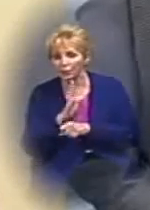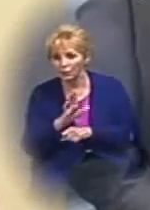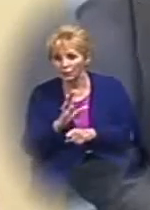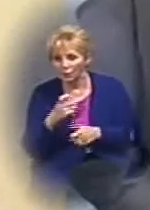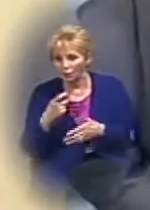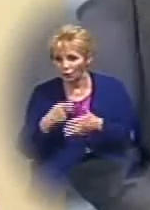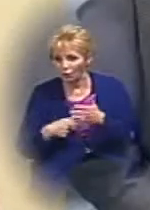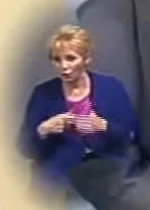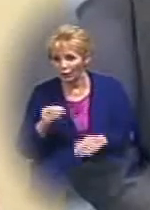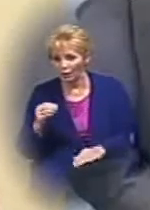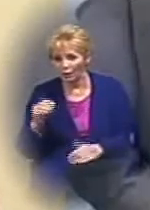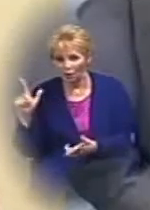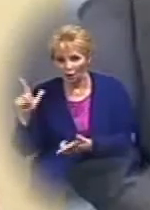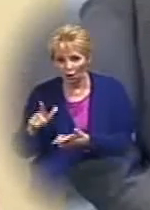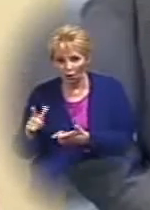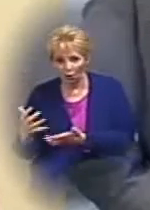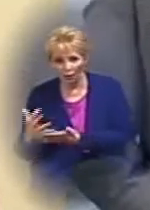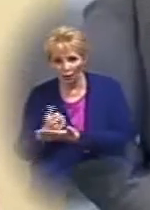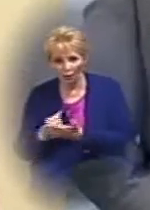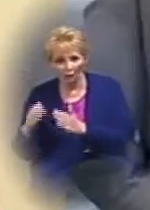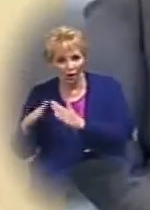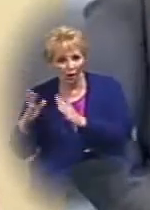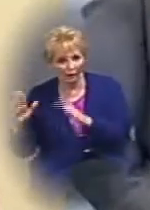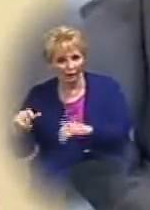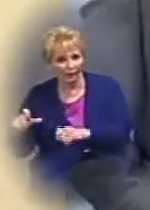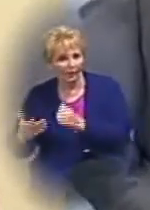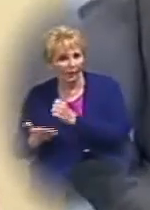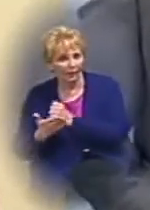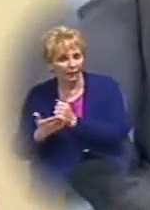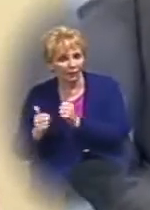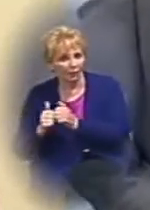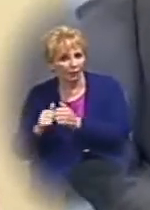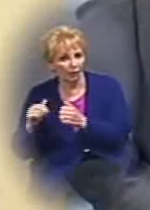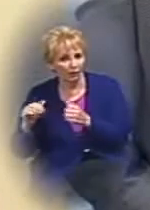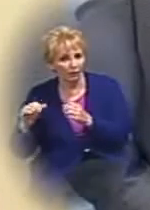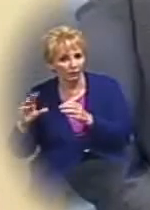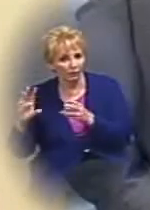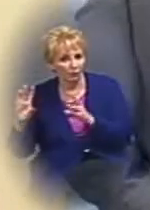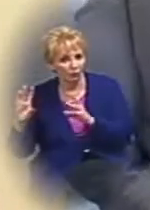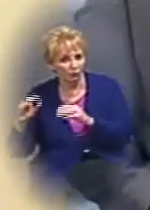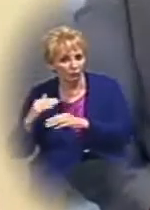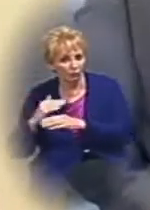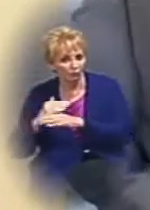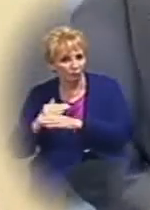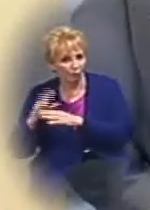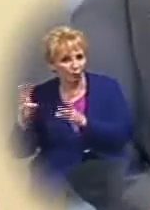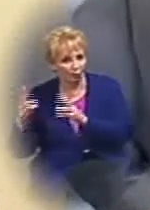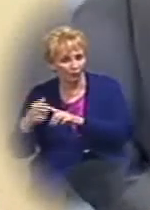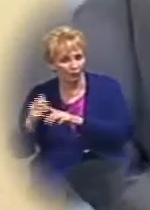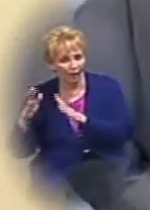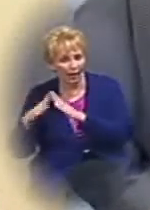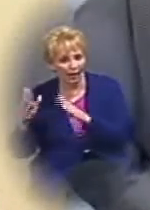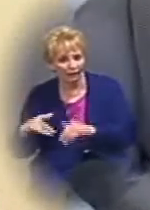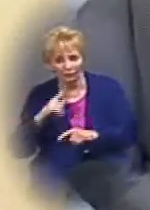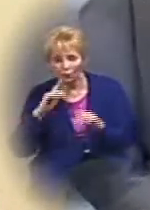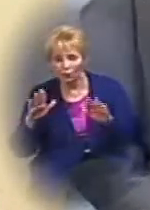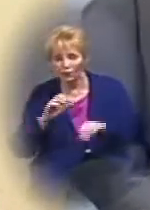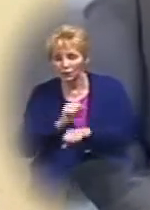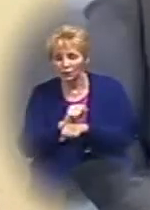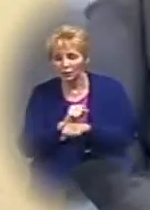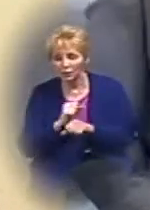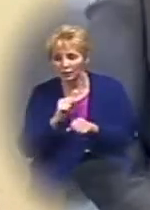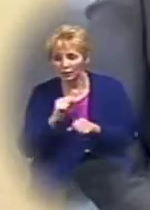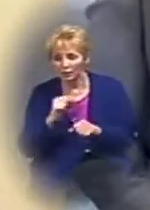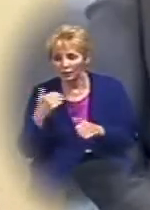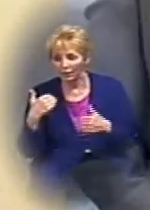costs, to the low-income houses that need some help with weatherization and other things like that. So you all do a great job of communicating